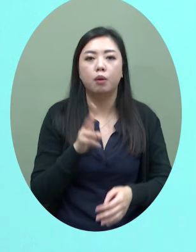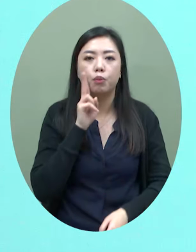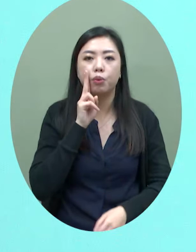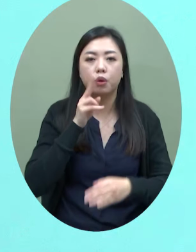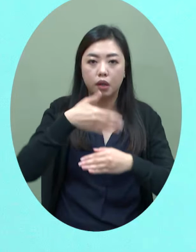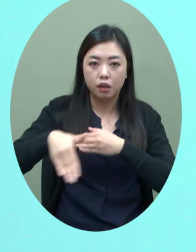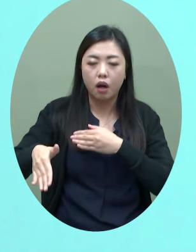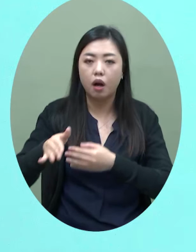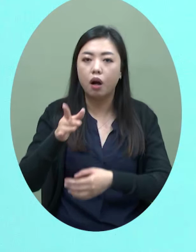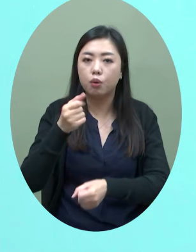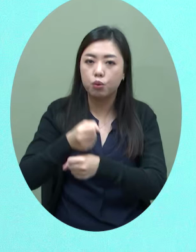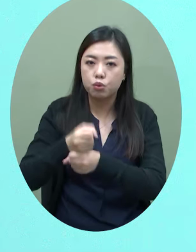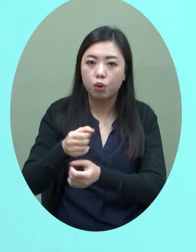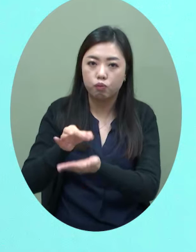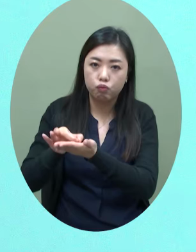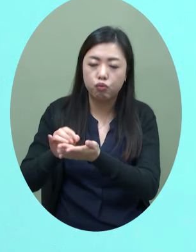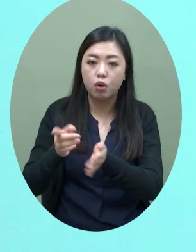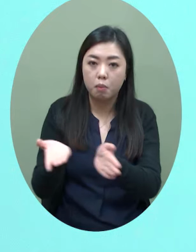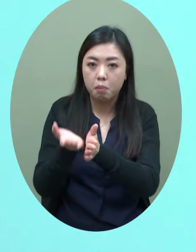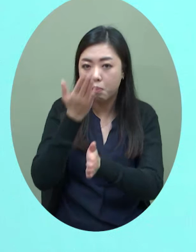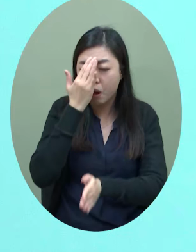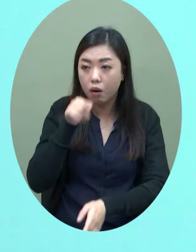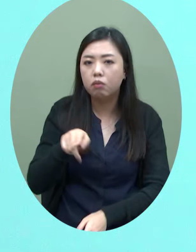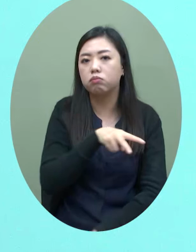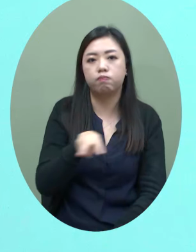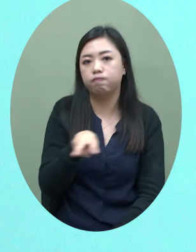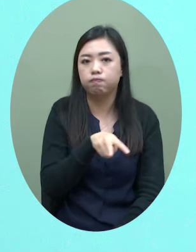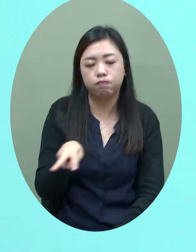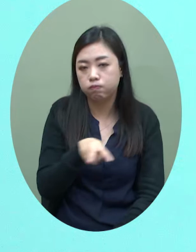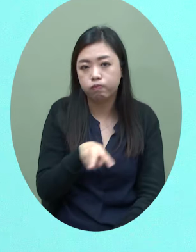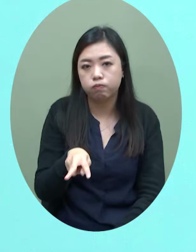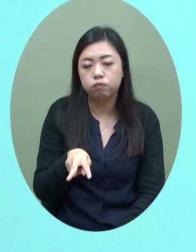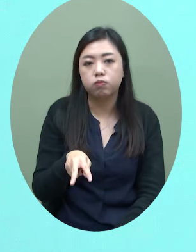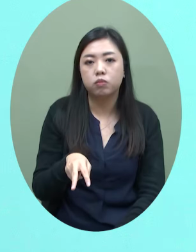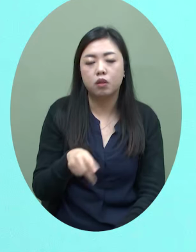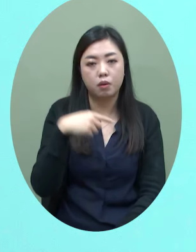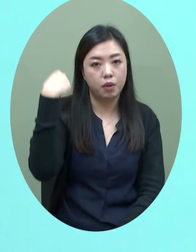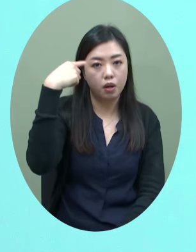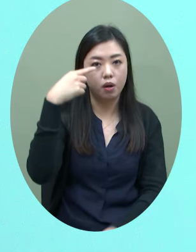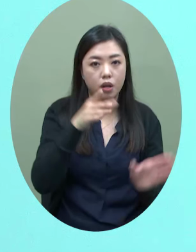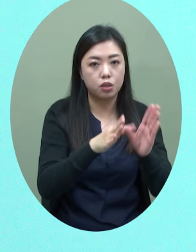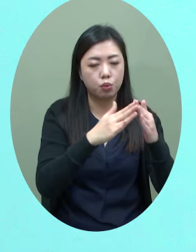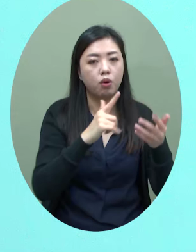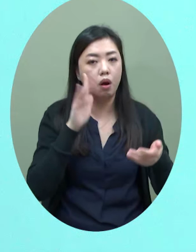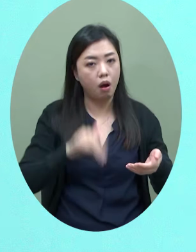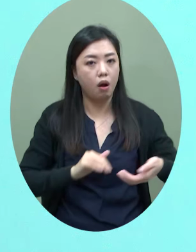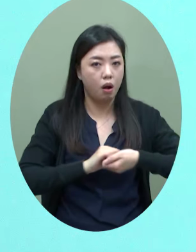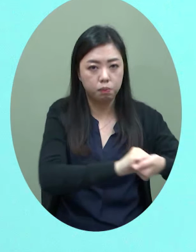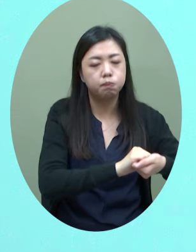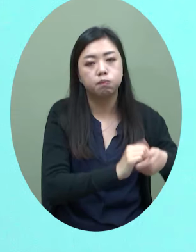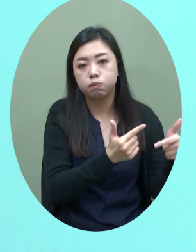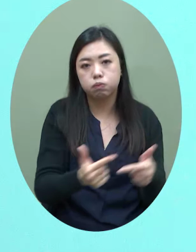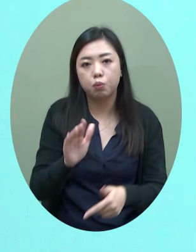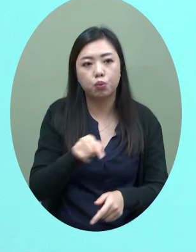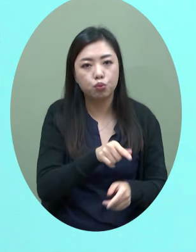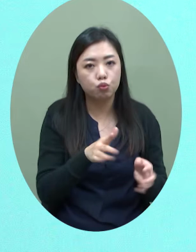cases. And so we will continue to work with the U.S. consulate to handle this case.